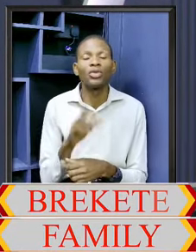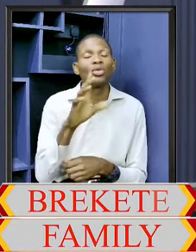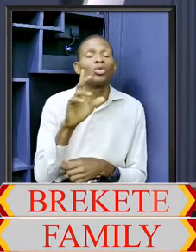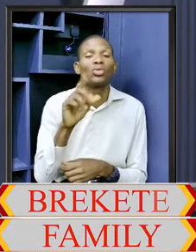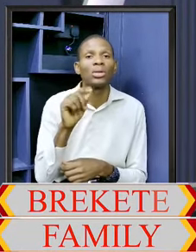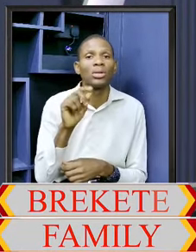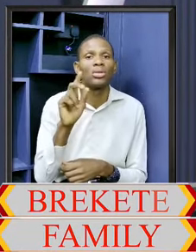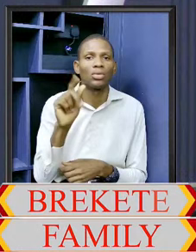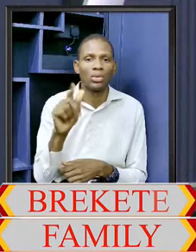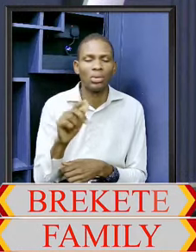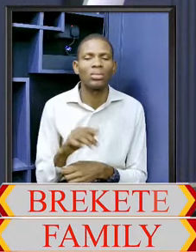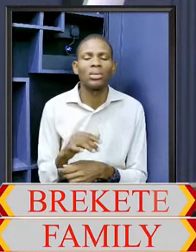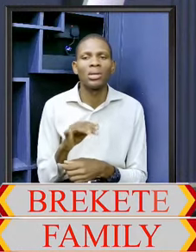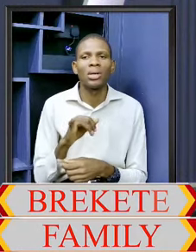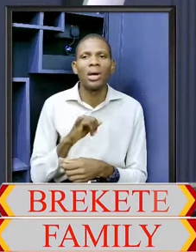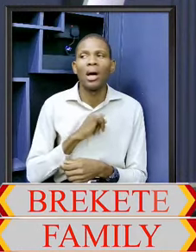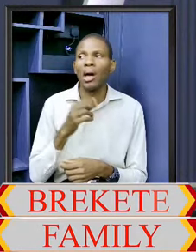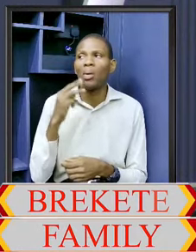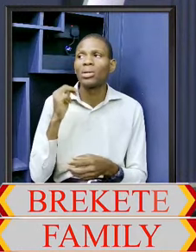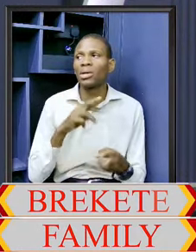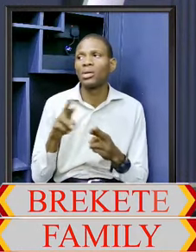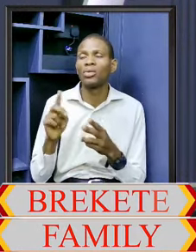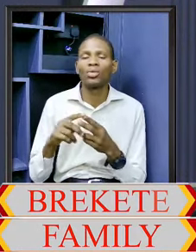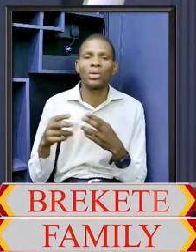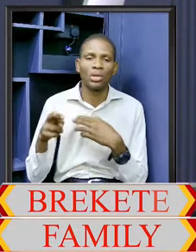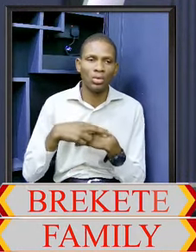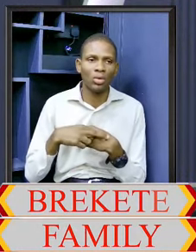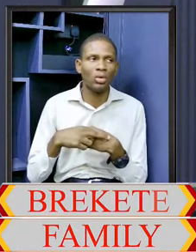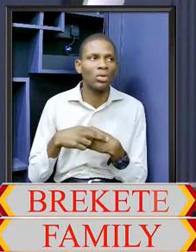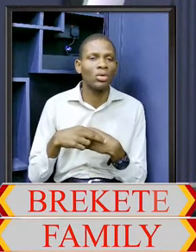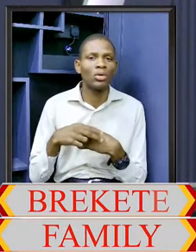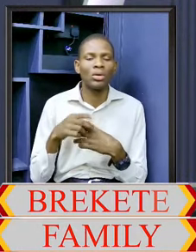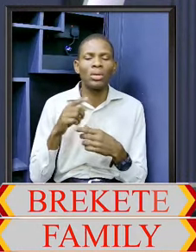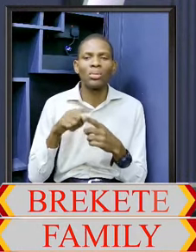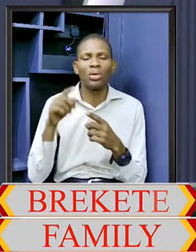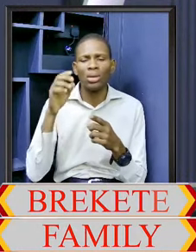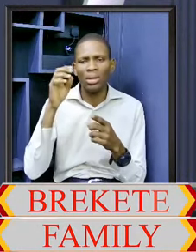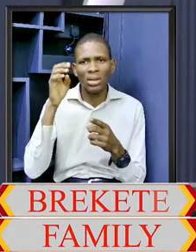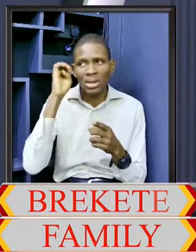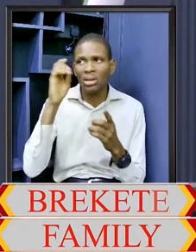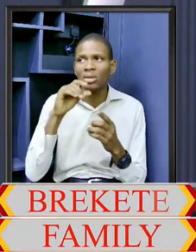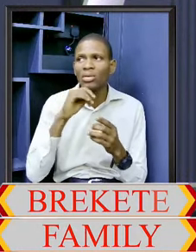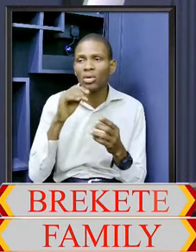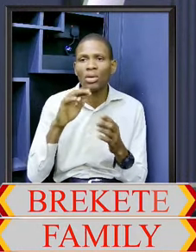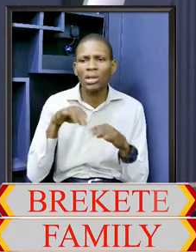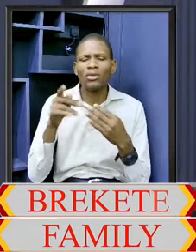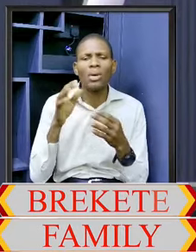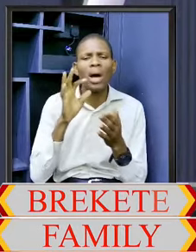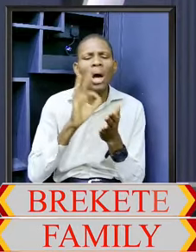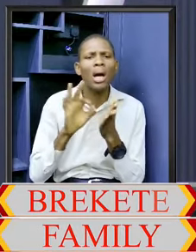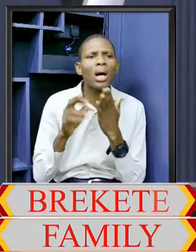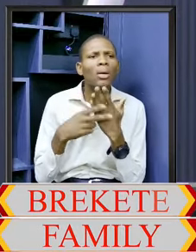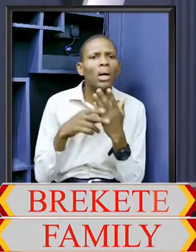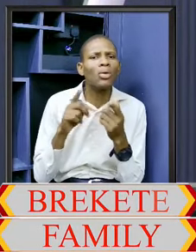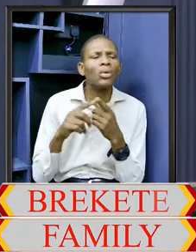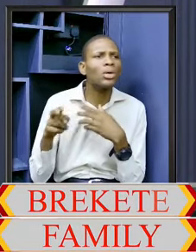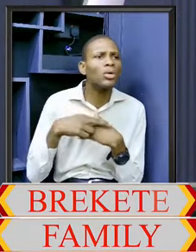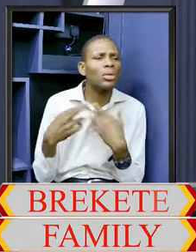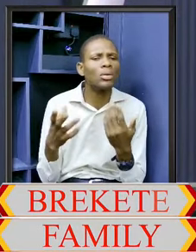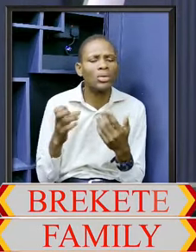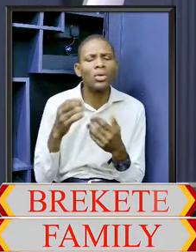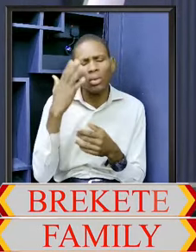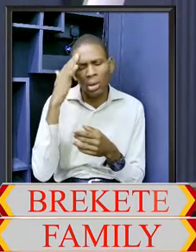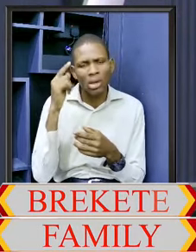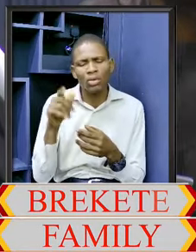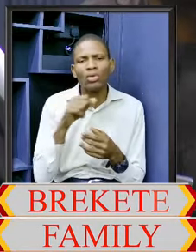2021? I was ready to return the money, sir. He no give you account number to return them? He gave me. So